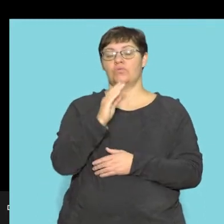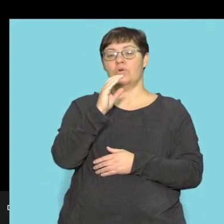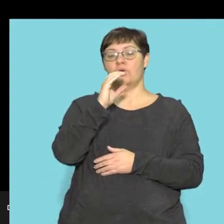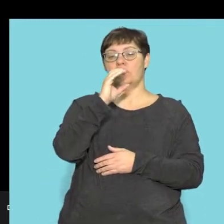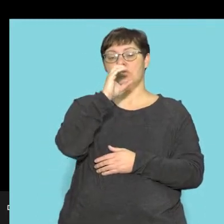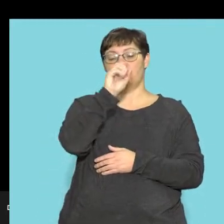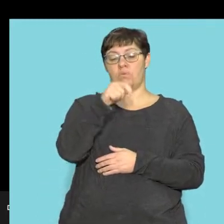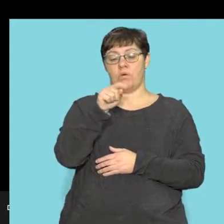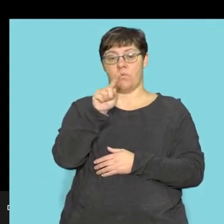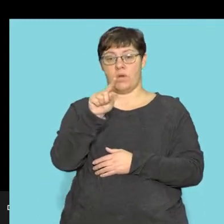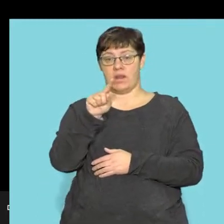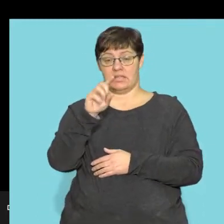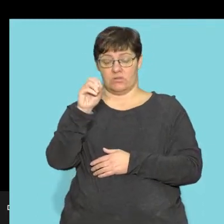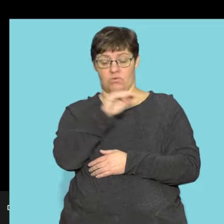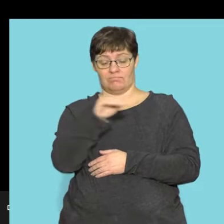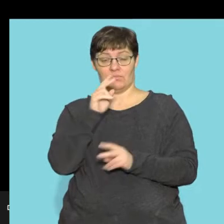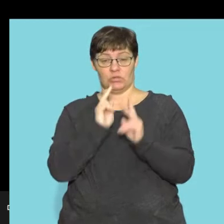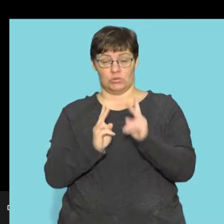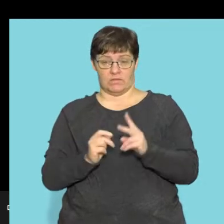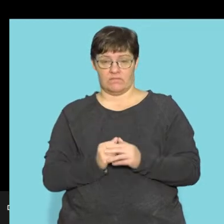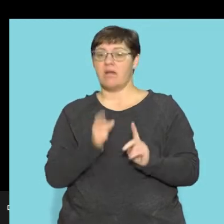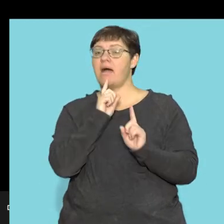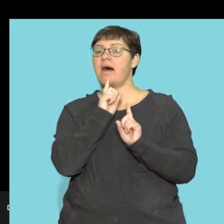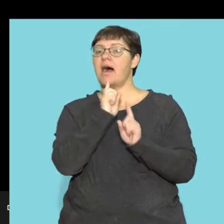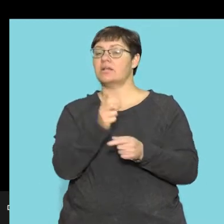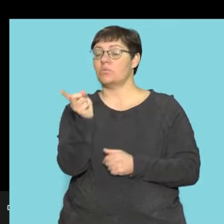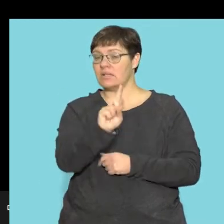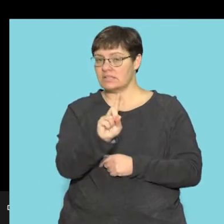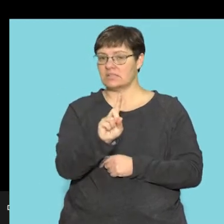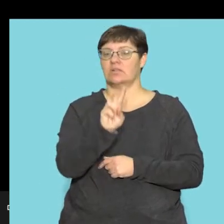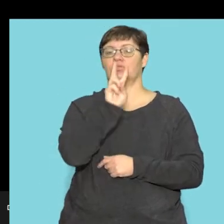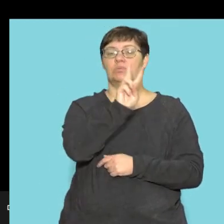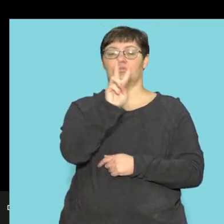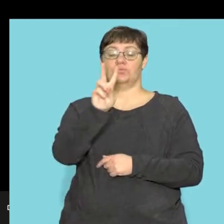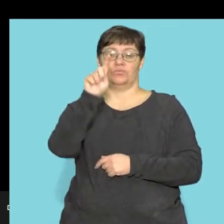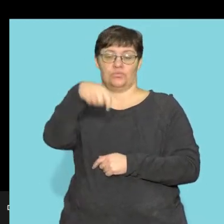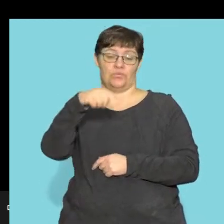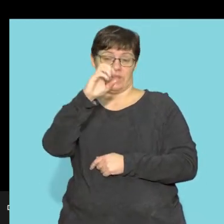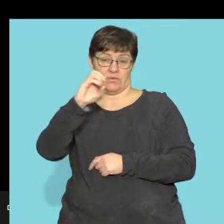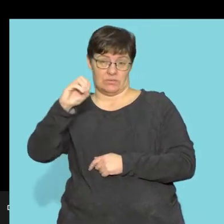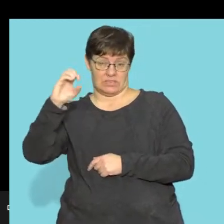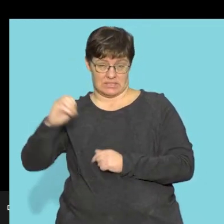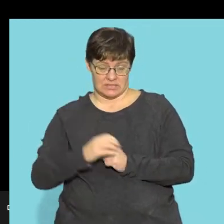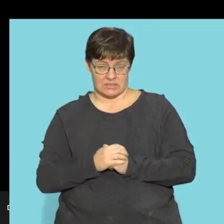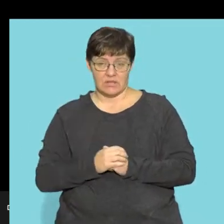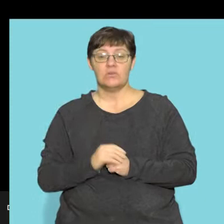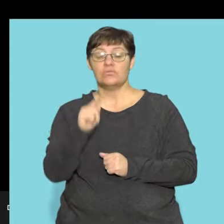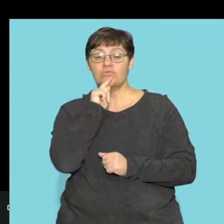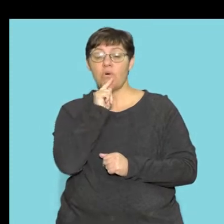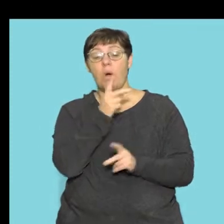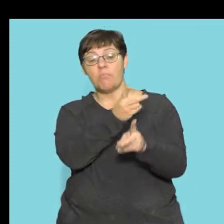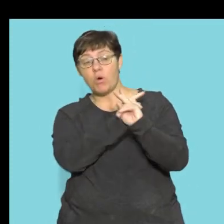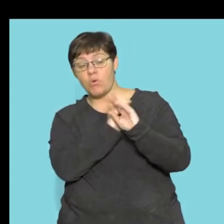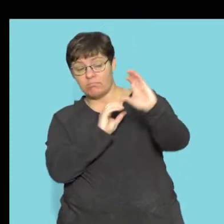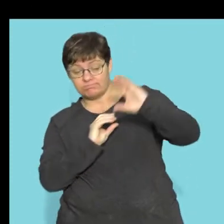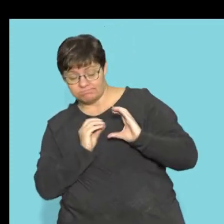0.10 over 12, and the answer will then be 22,000. So you can see the amount that you